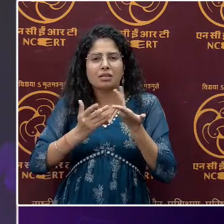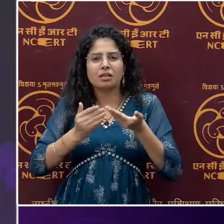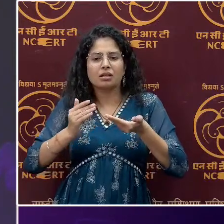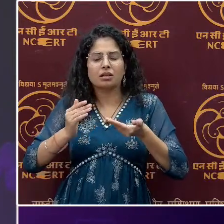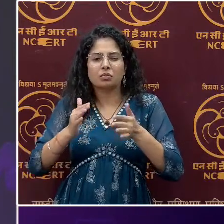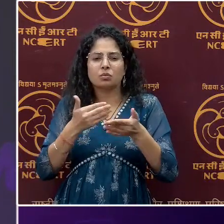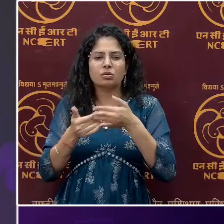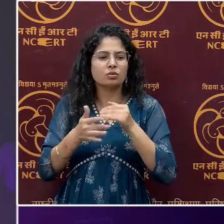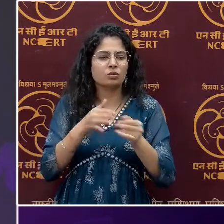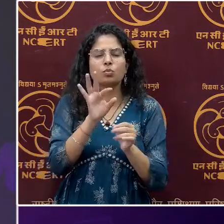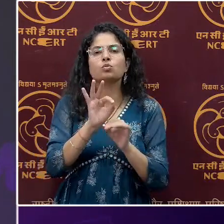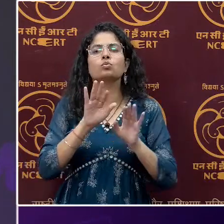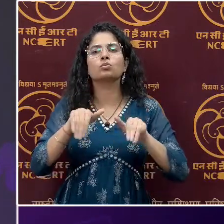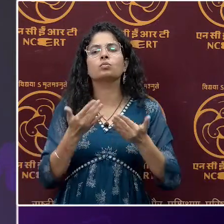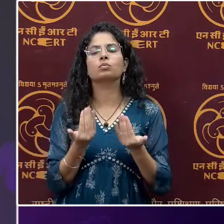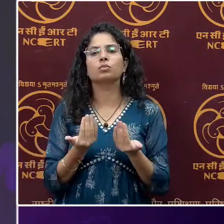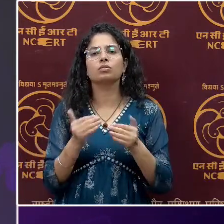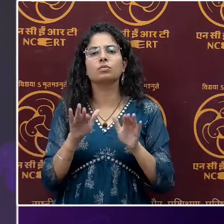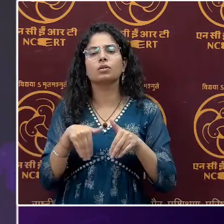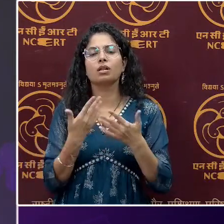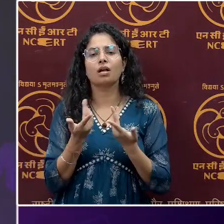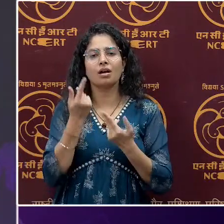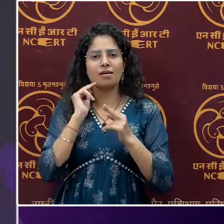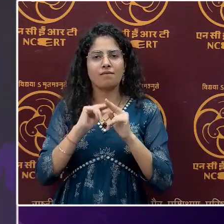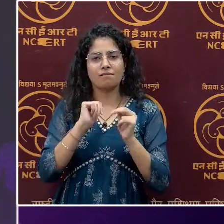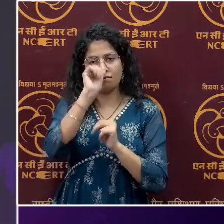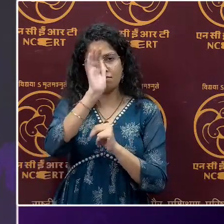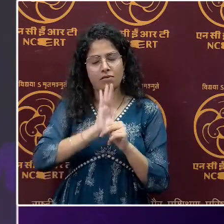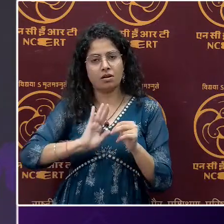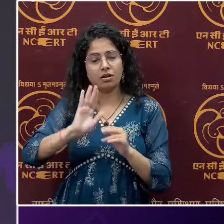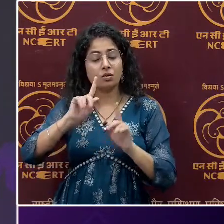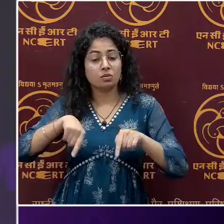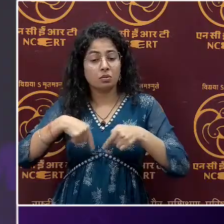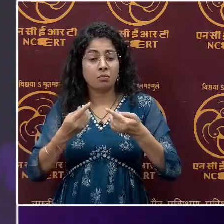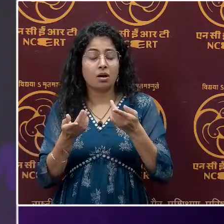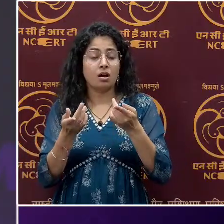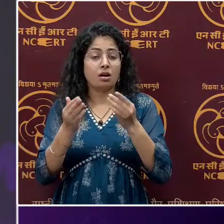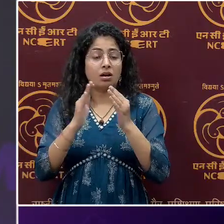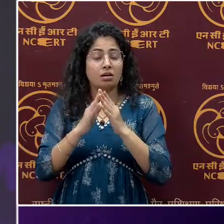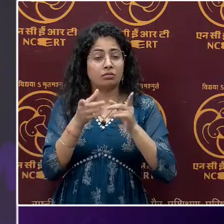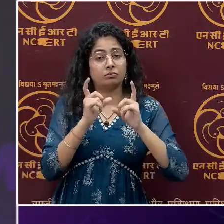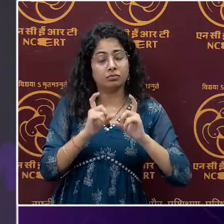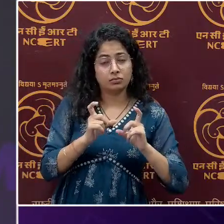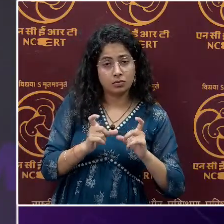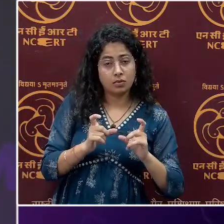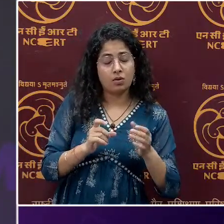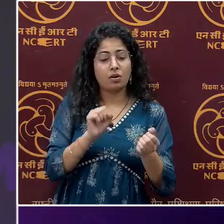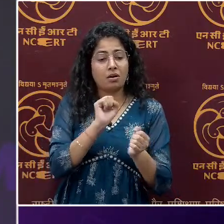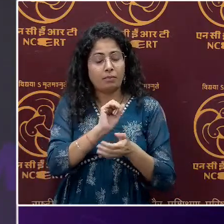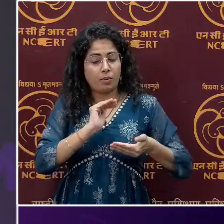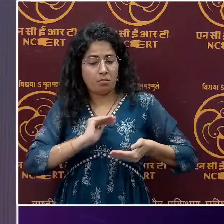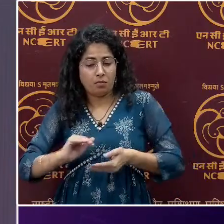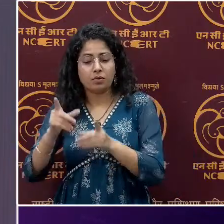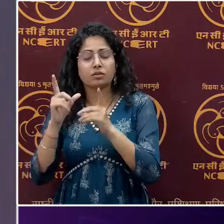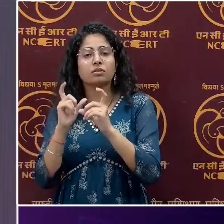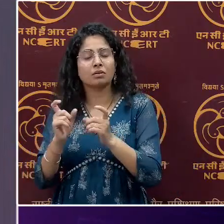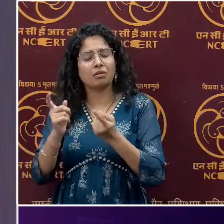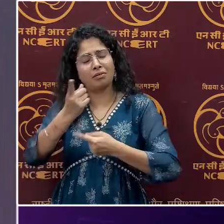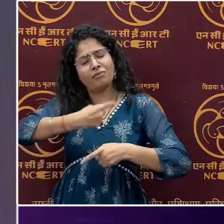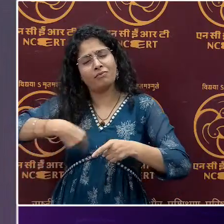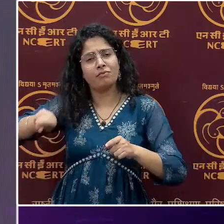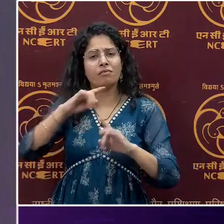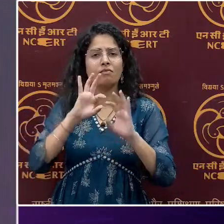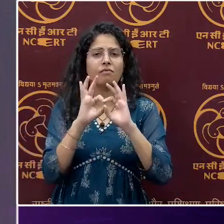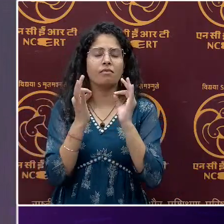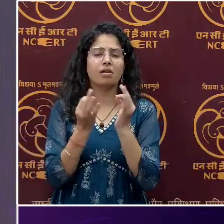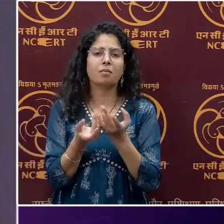how, and after marriage in India, like you have to take care of the house, you have to take care of the kids, you have to take care of entire family.